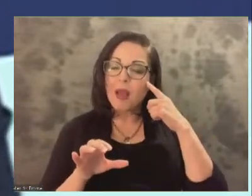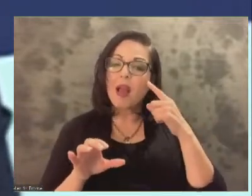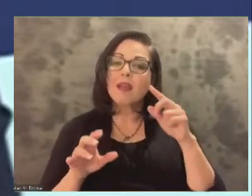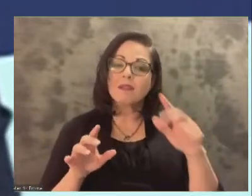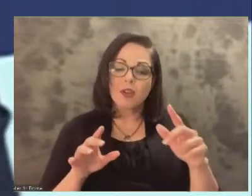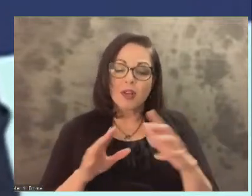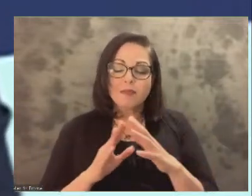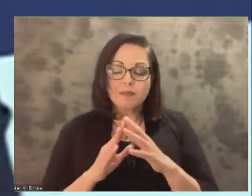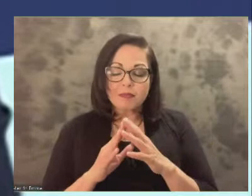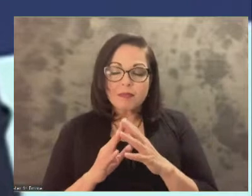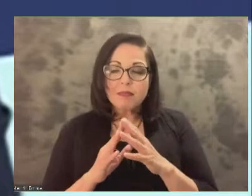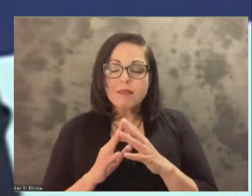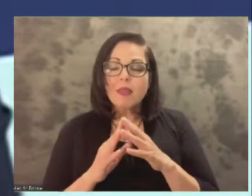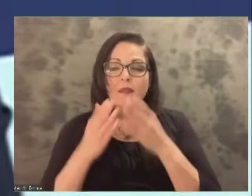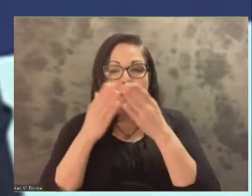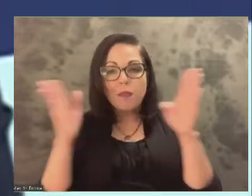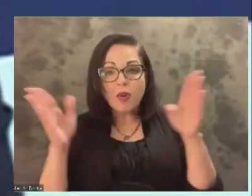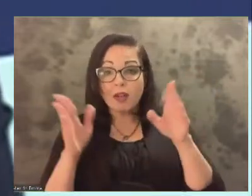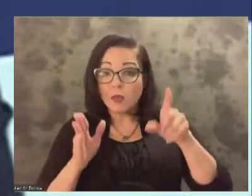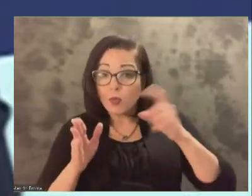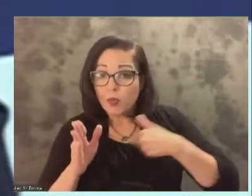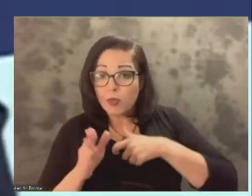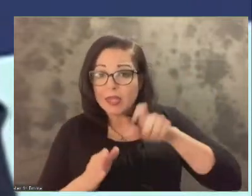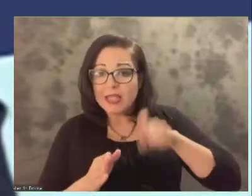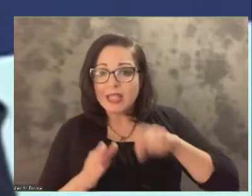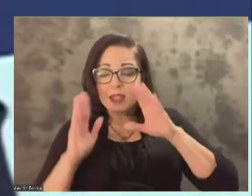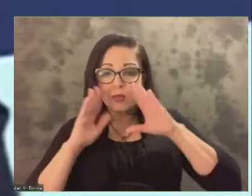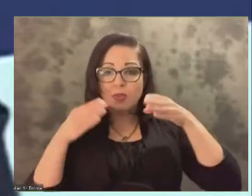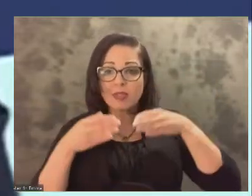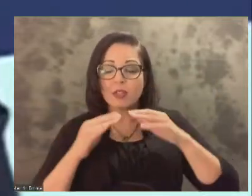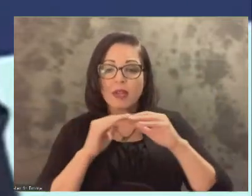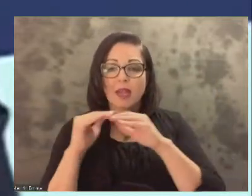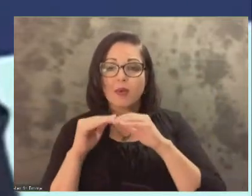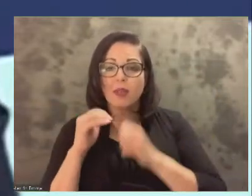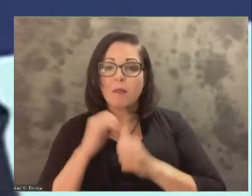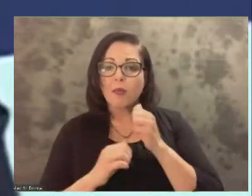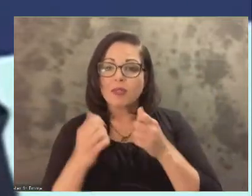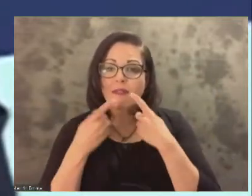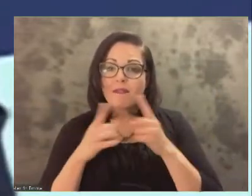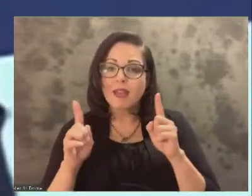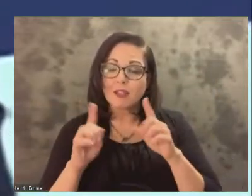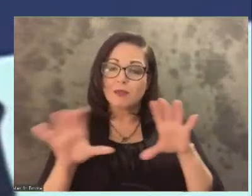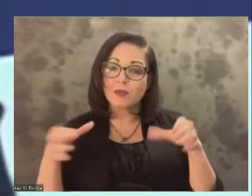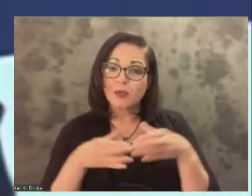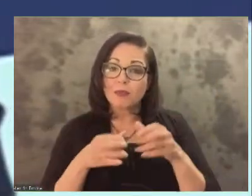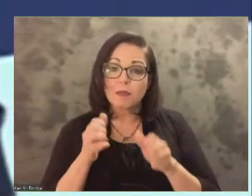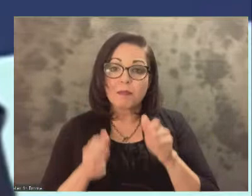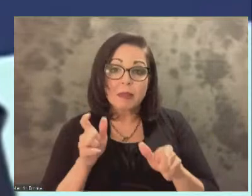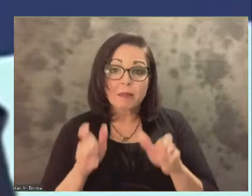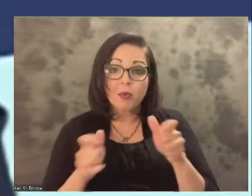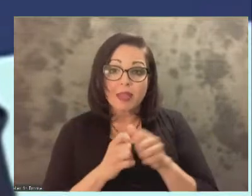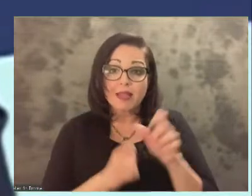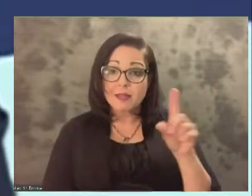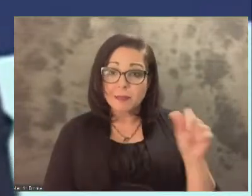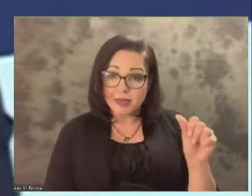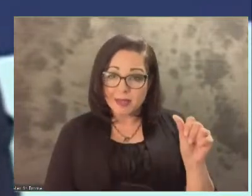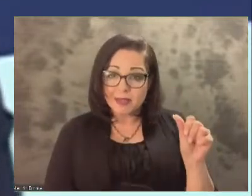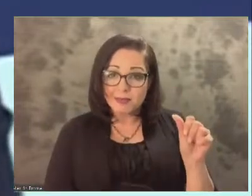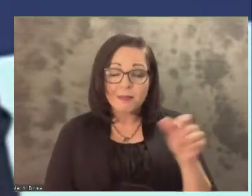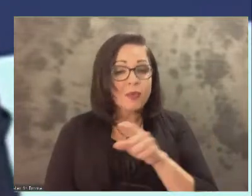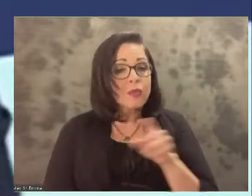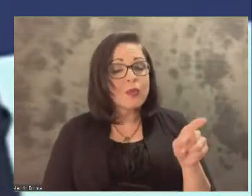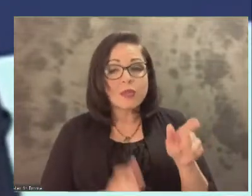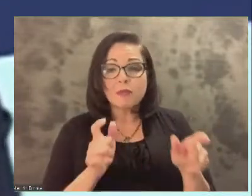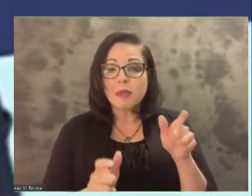is needed to center equity across the most affected groups: people with disabilities, those who are